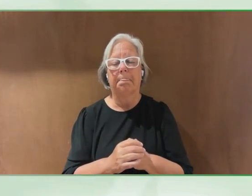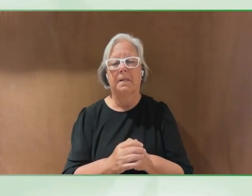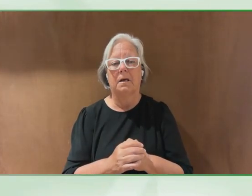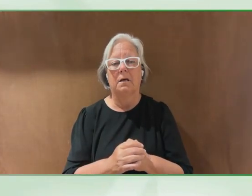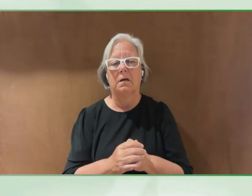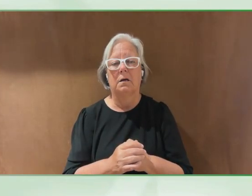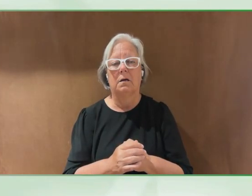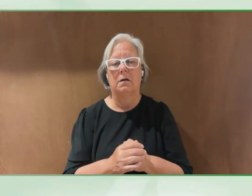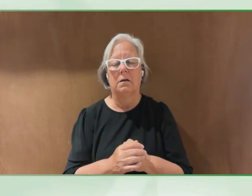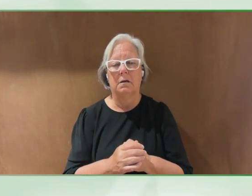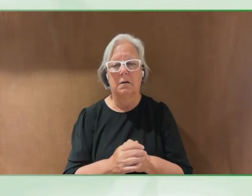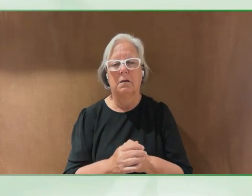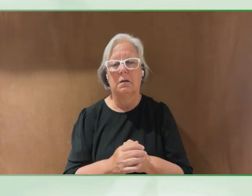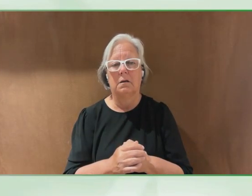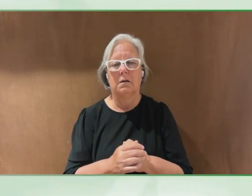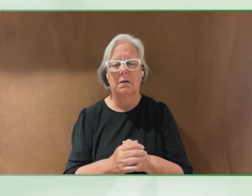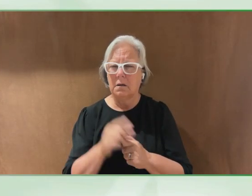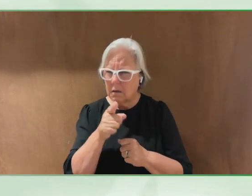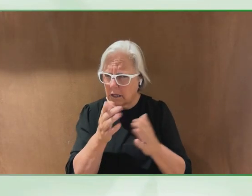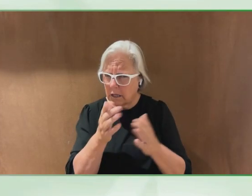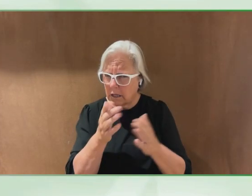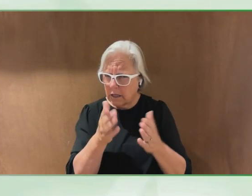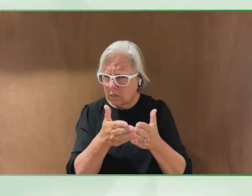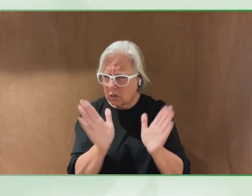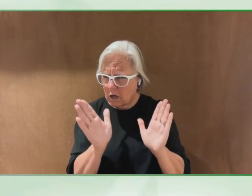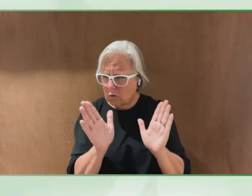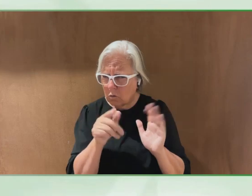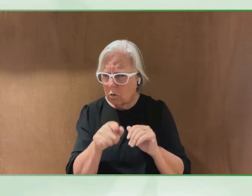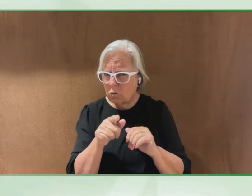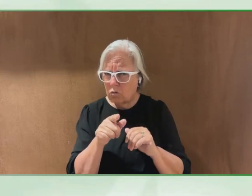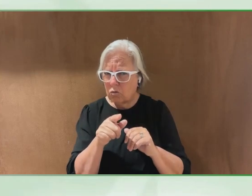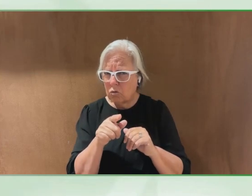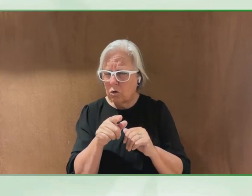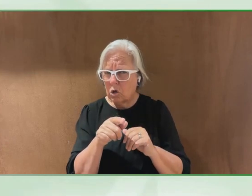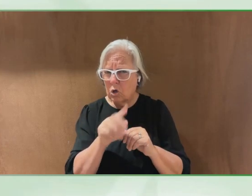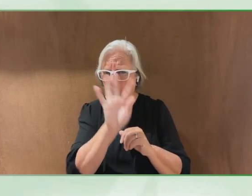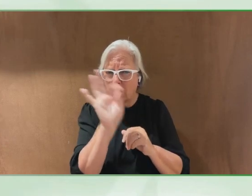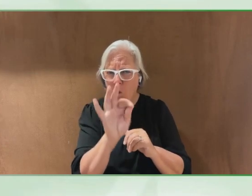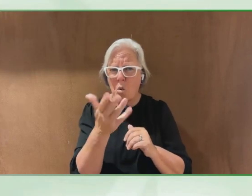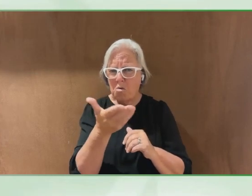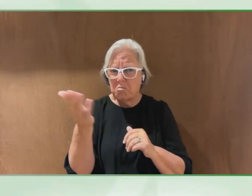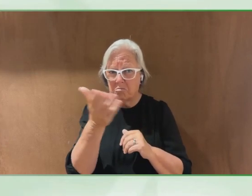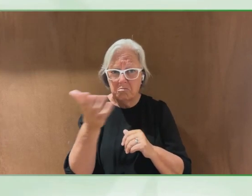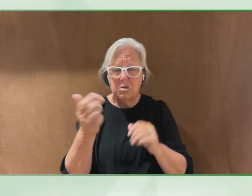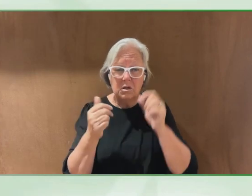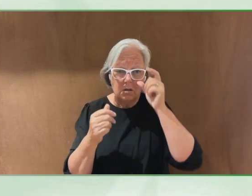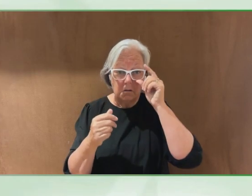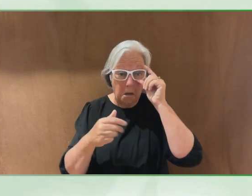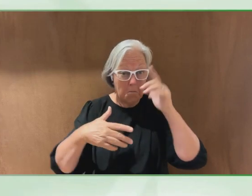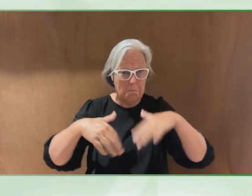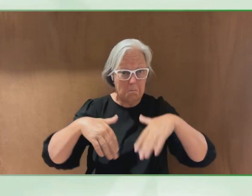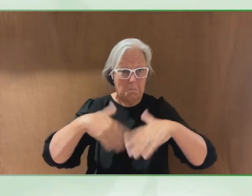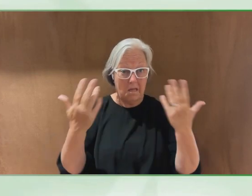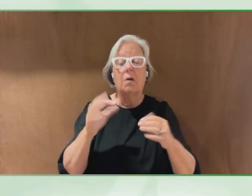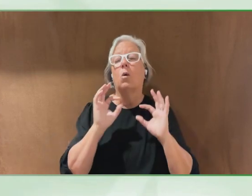So it's a general question for anyone or for someone specific? Please, for anyone, yeah? Question, okay.